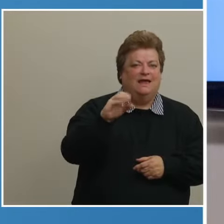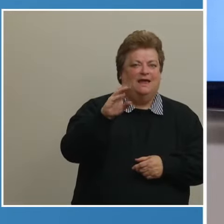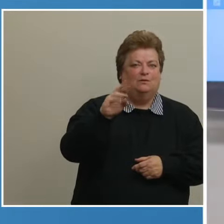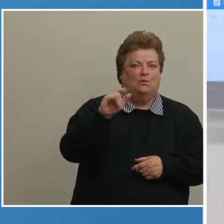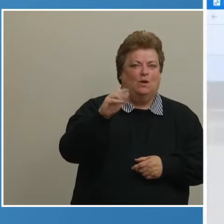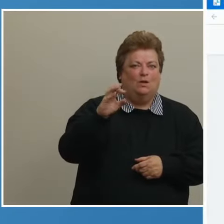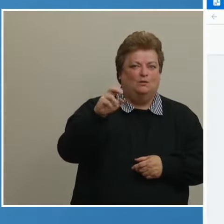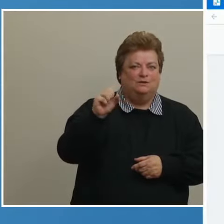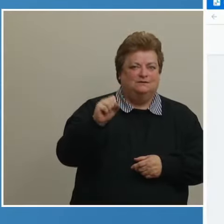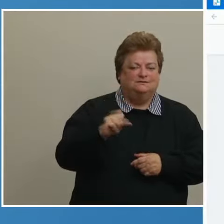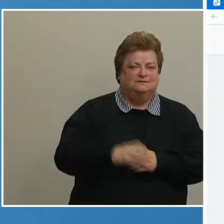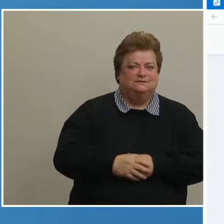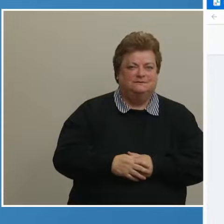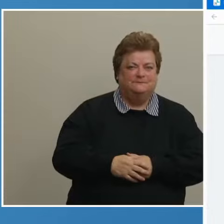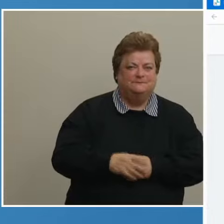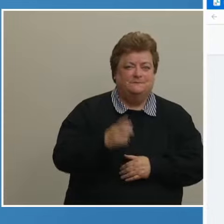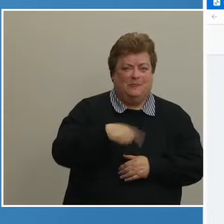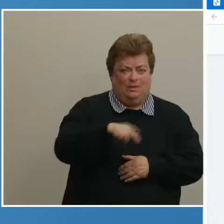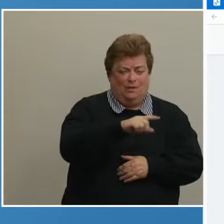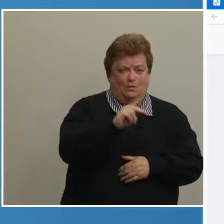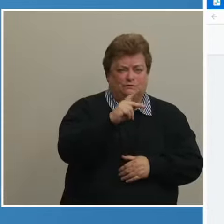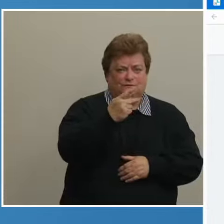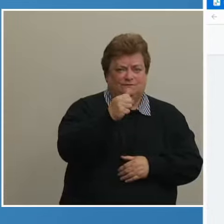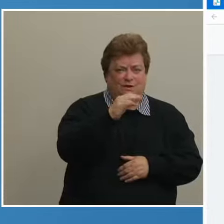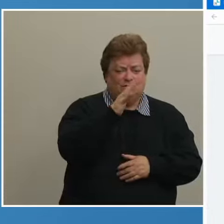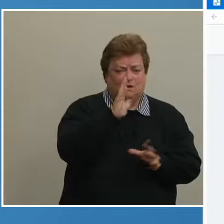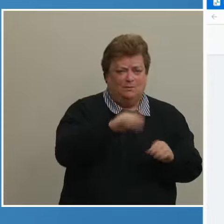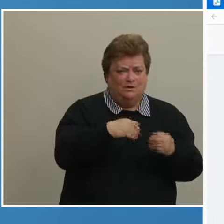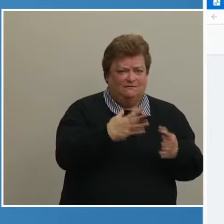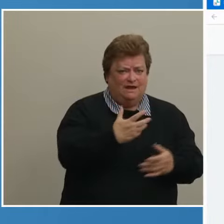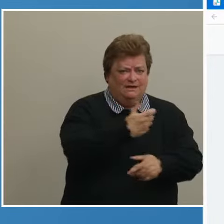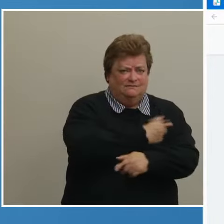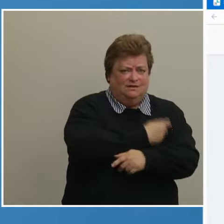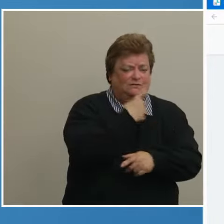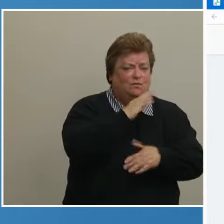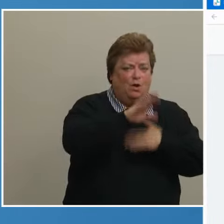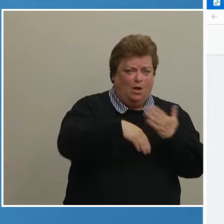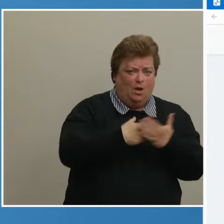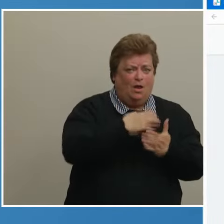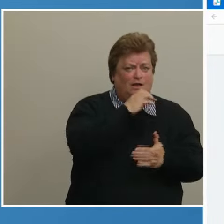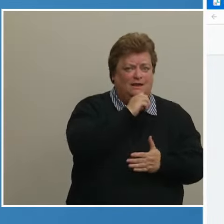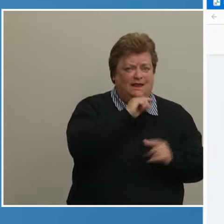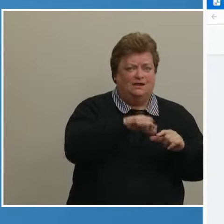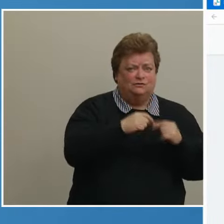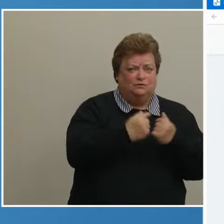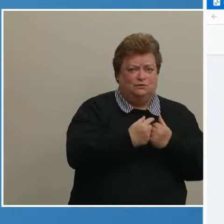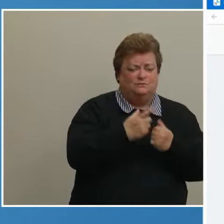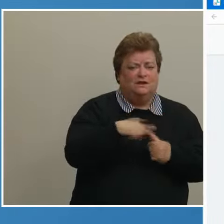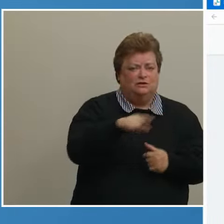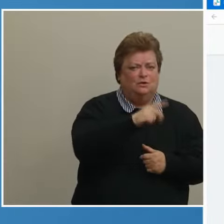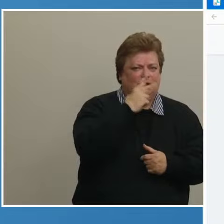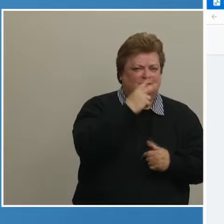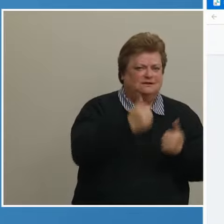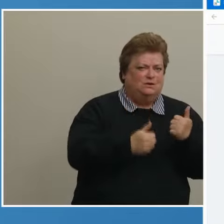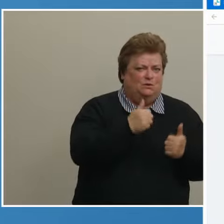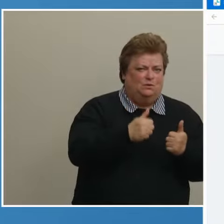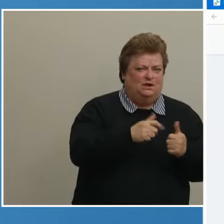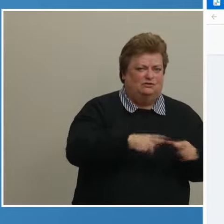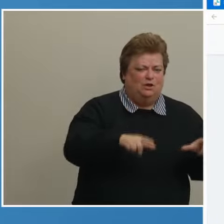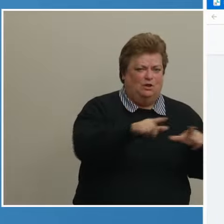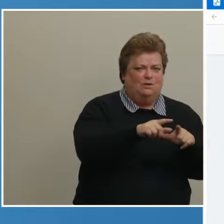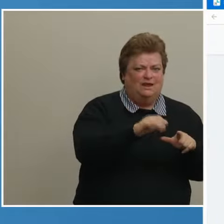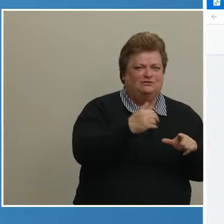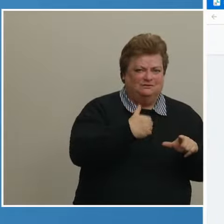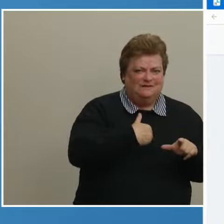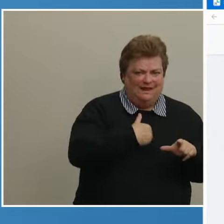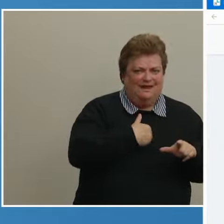Walgreens. These pharmacies are providing vaccine for all age groups, and you can see which locations have COVID-19